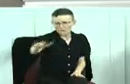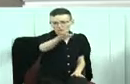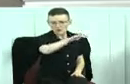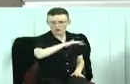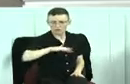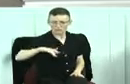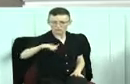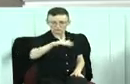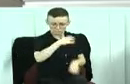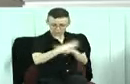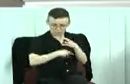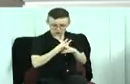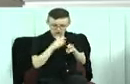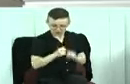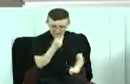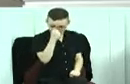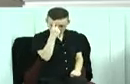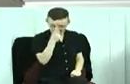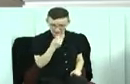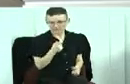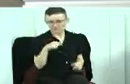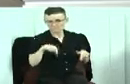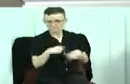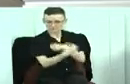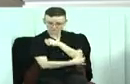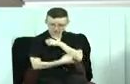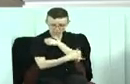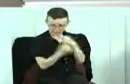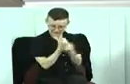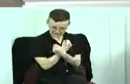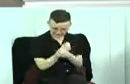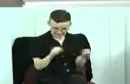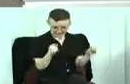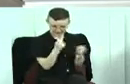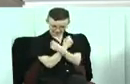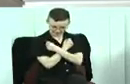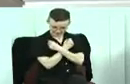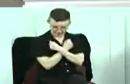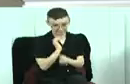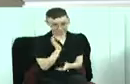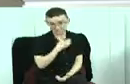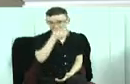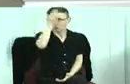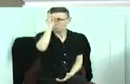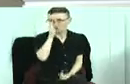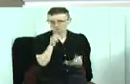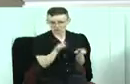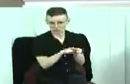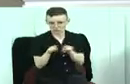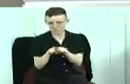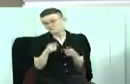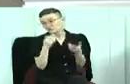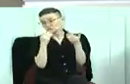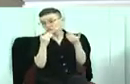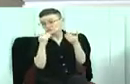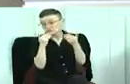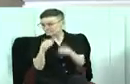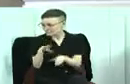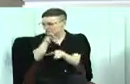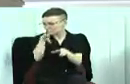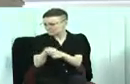this nation and the country and the love of our living God. So thank you for doing that. Thank you for being a witness to that powerful